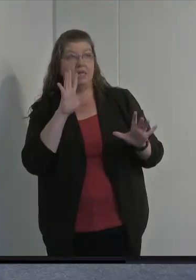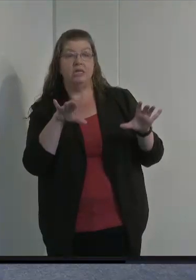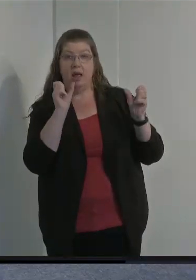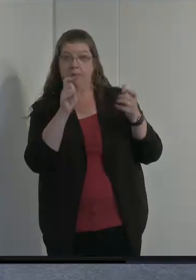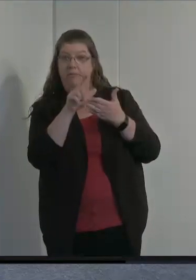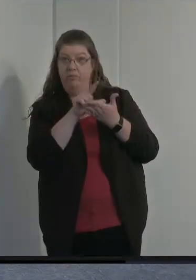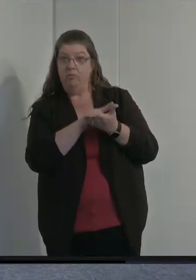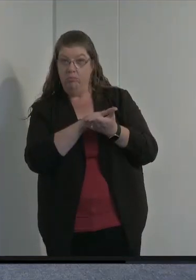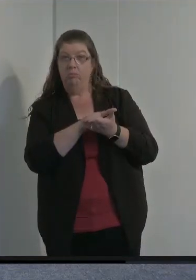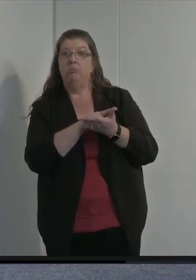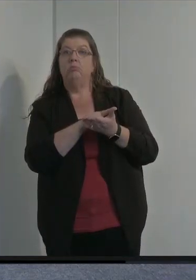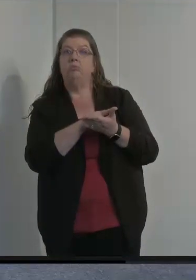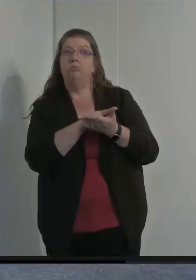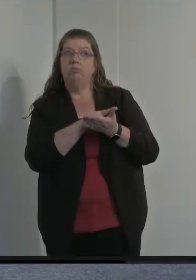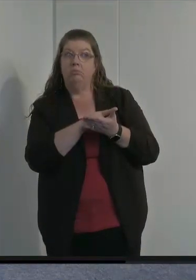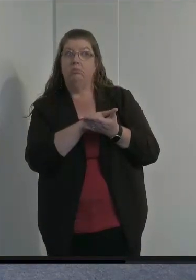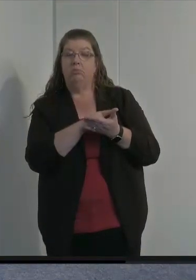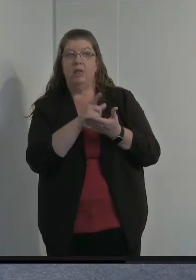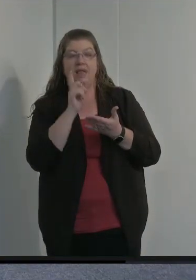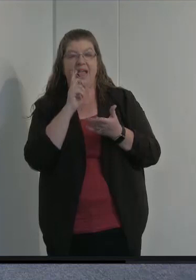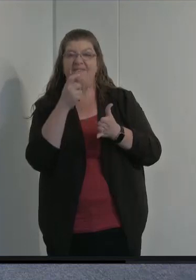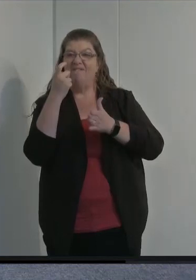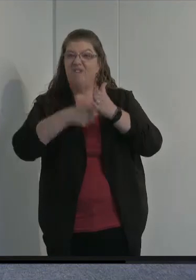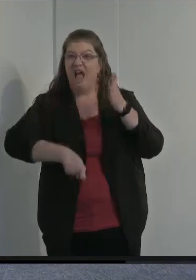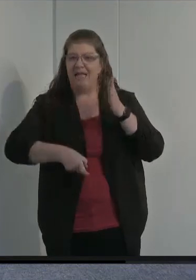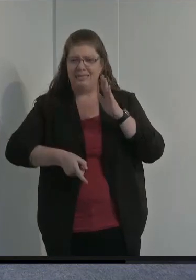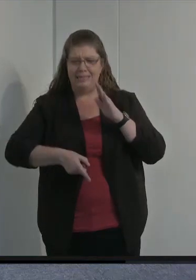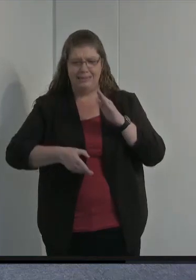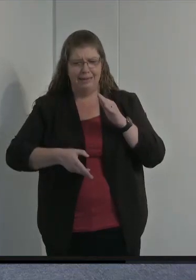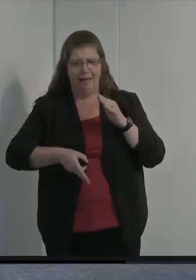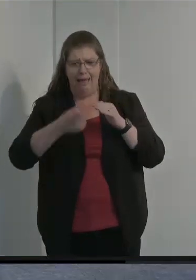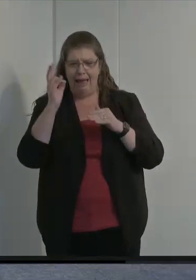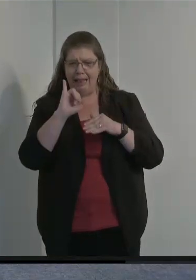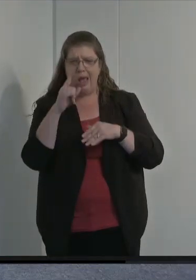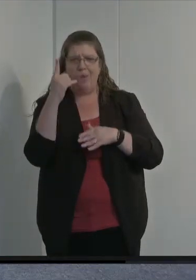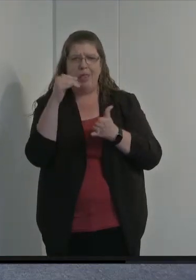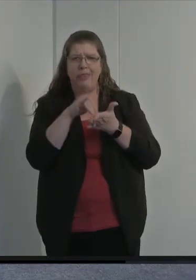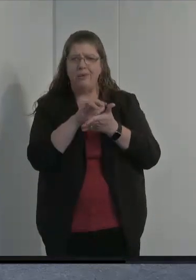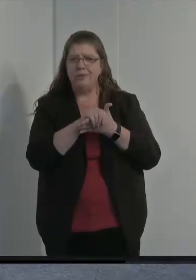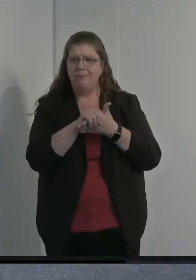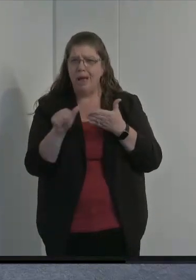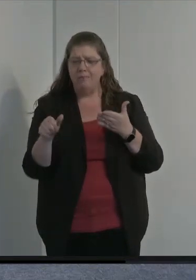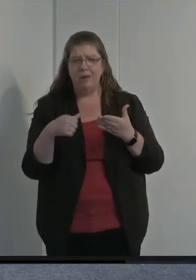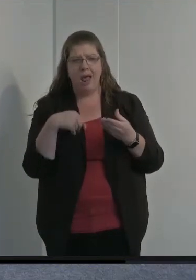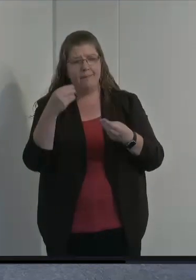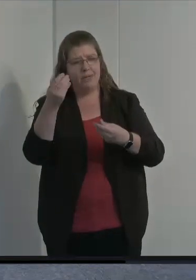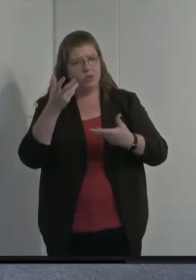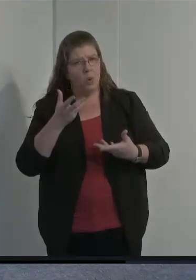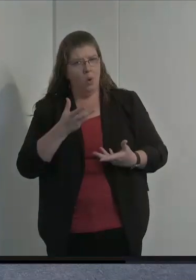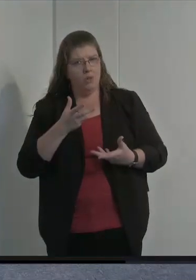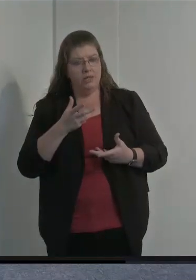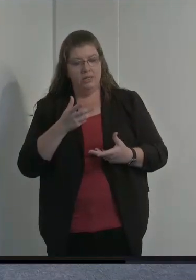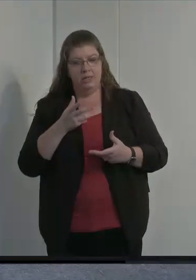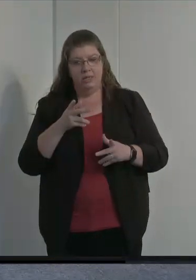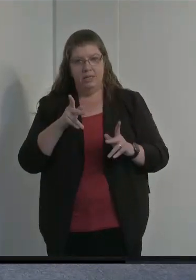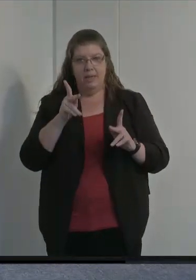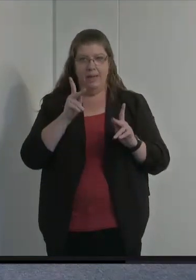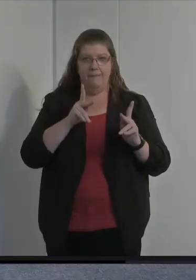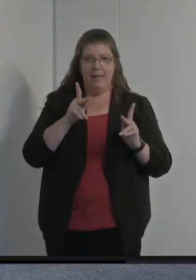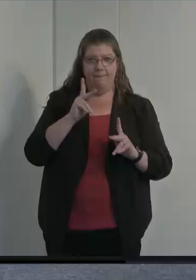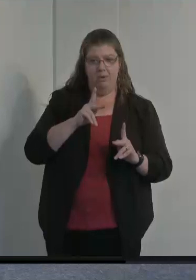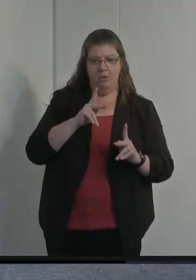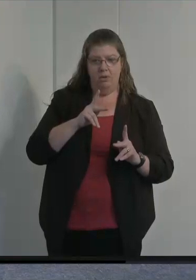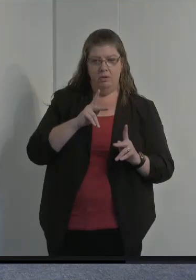for as high as $1,000. But what I'm told is you have people in red shirts and khaki